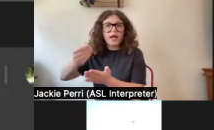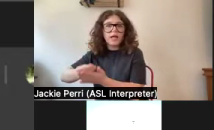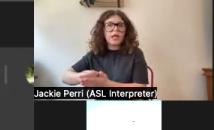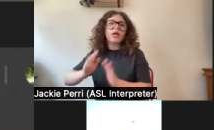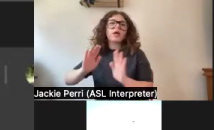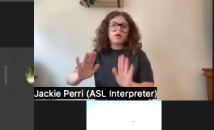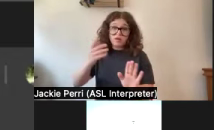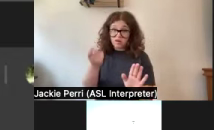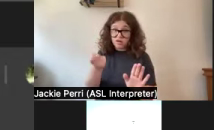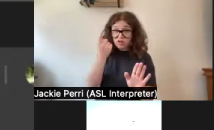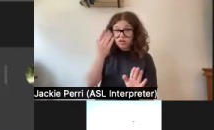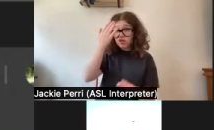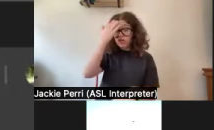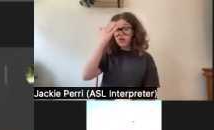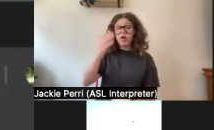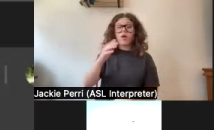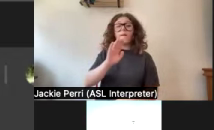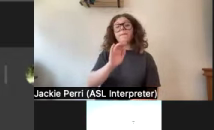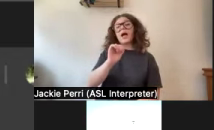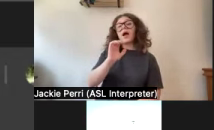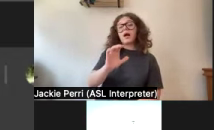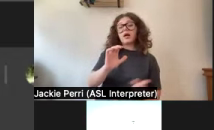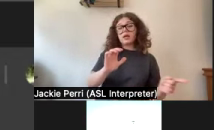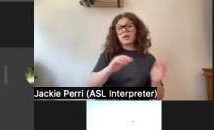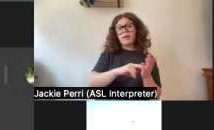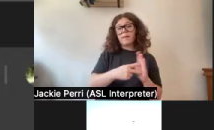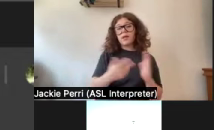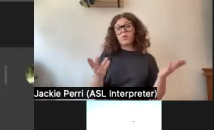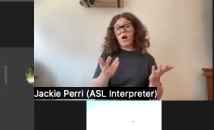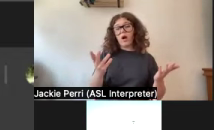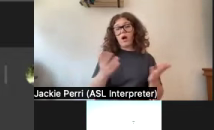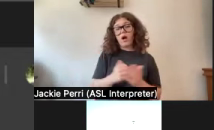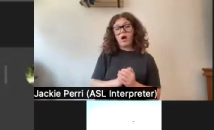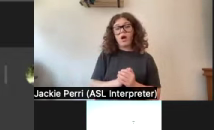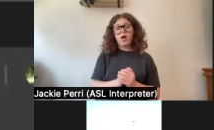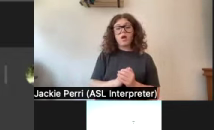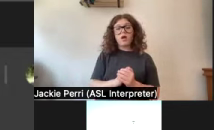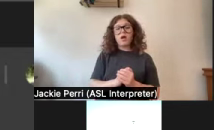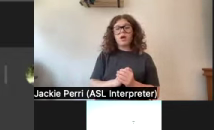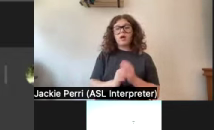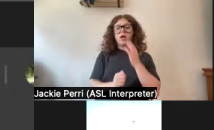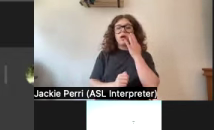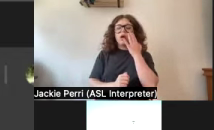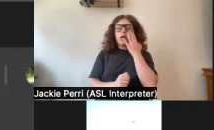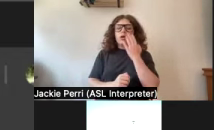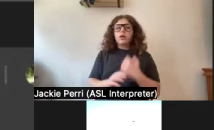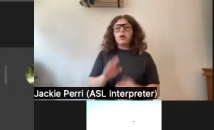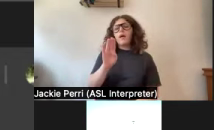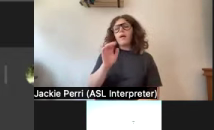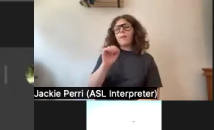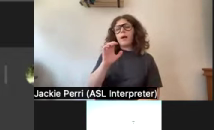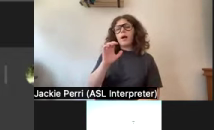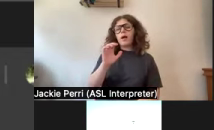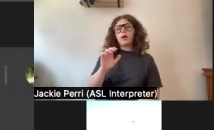the BAC stands for, I think it's the parent, the BAC is the